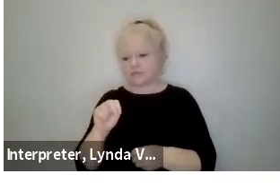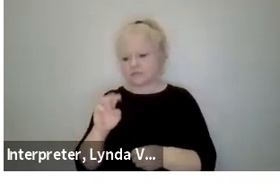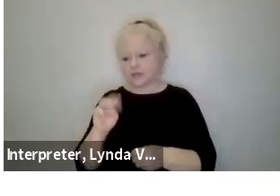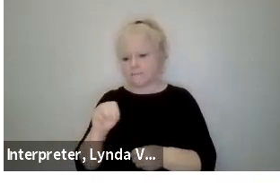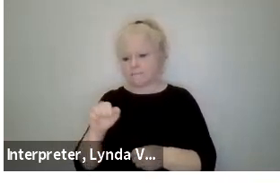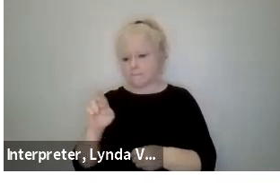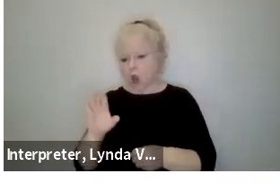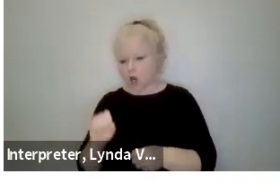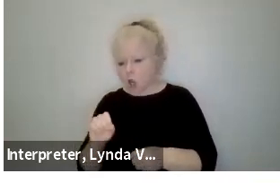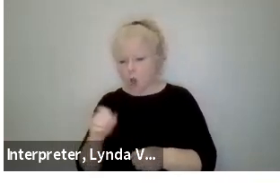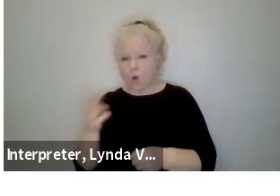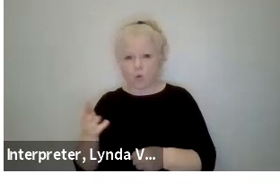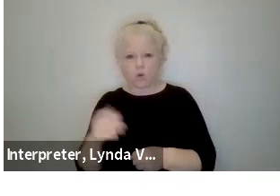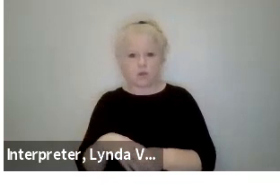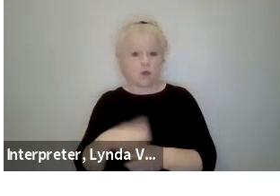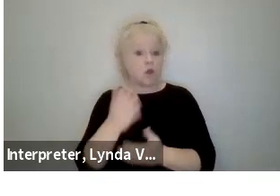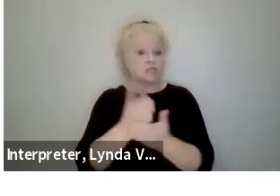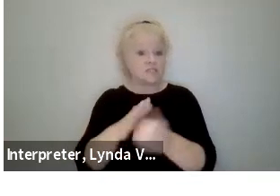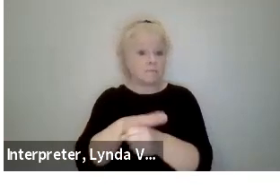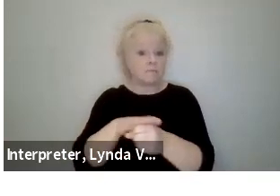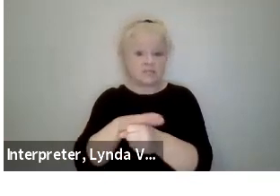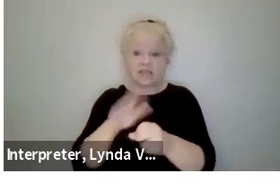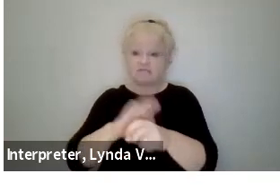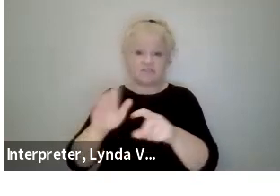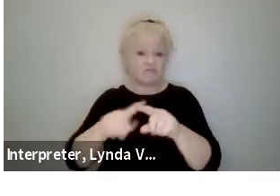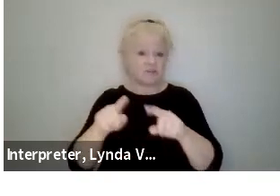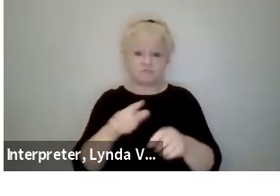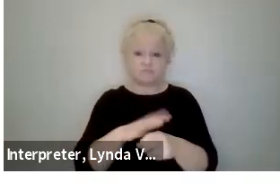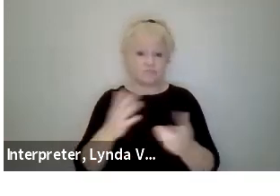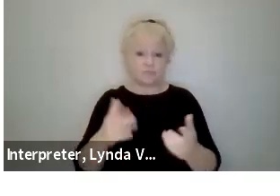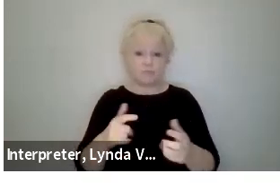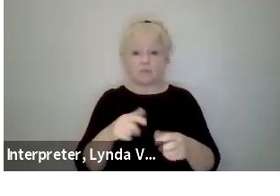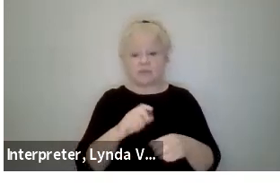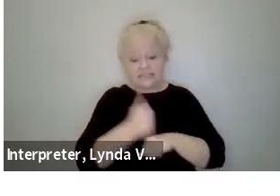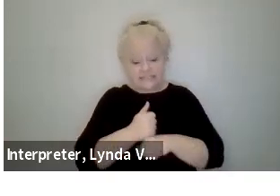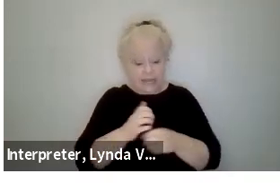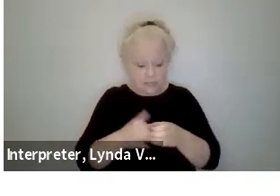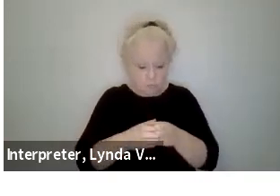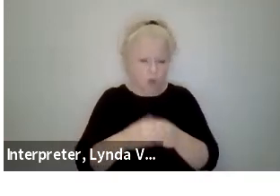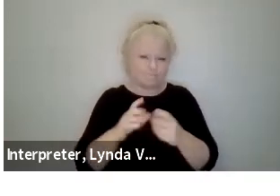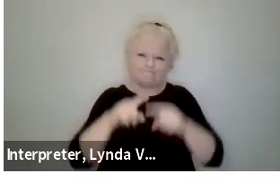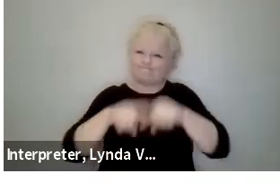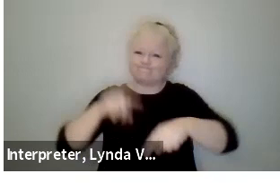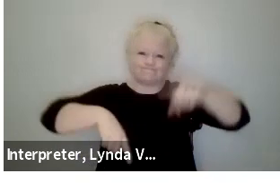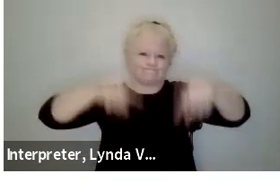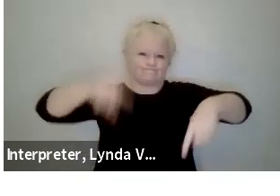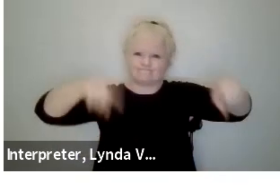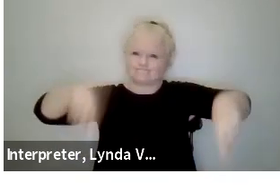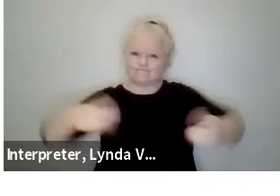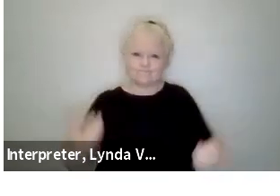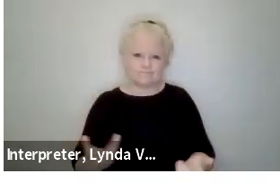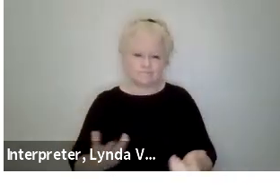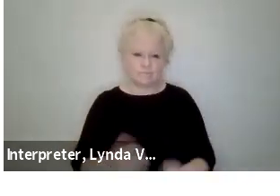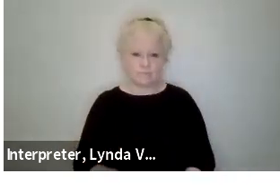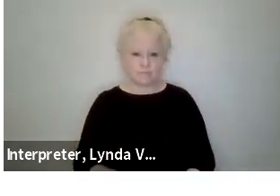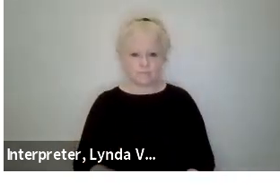these businesses that might have multiple locations, and the setting itself might be smaller, but in terms of